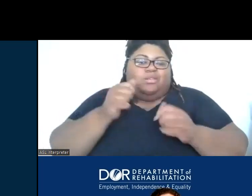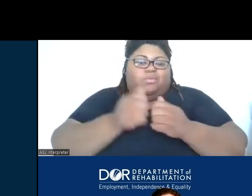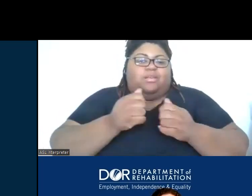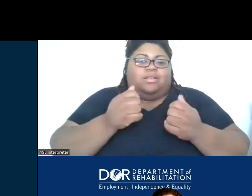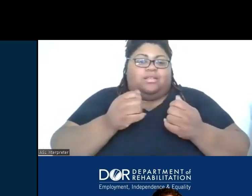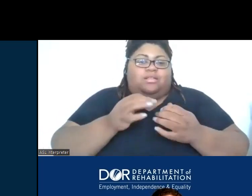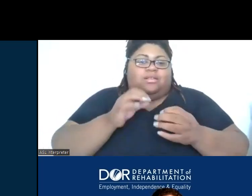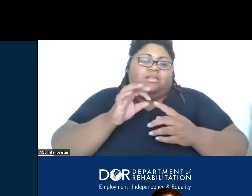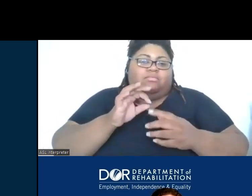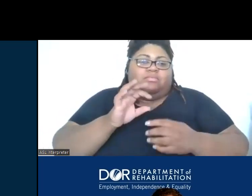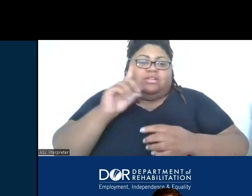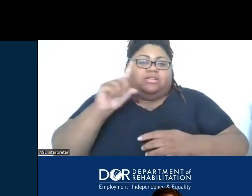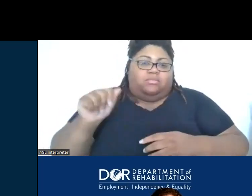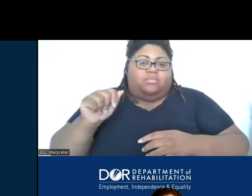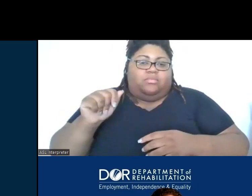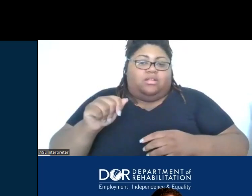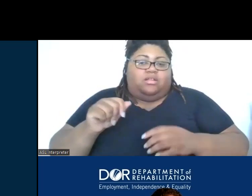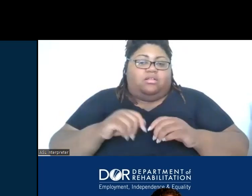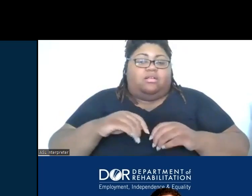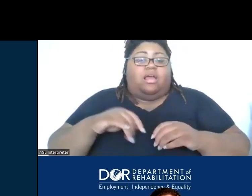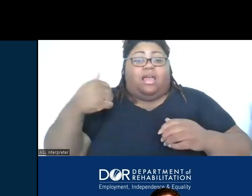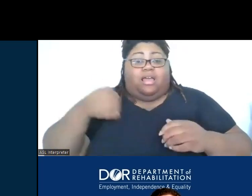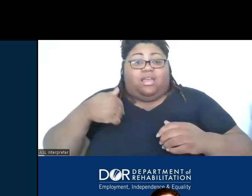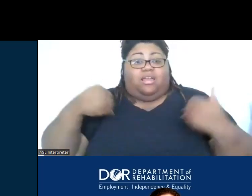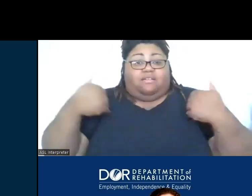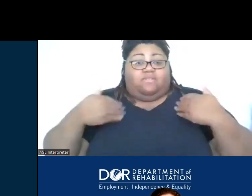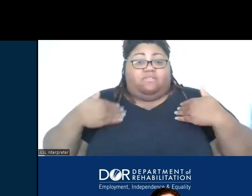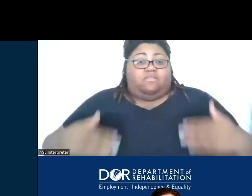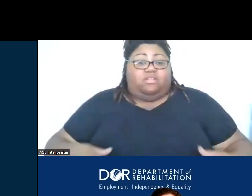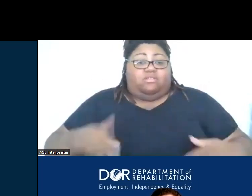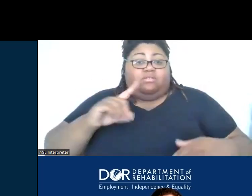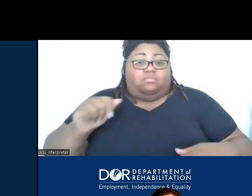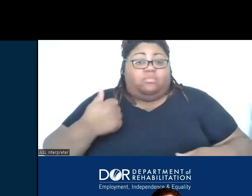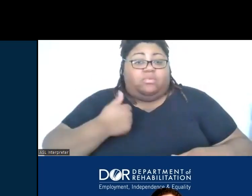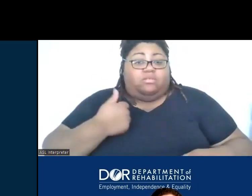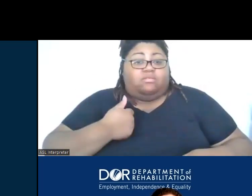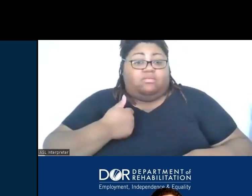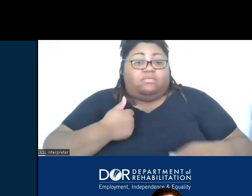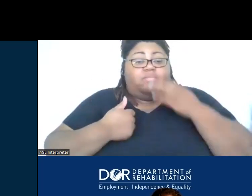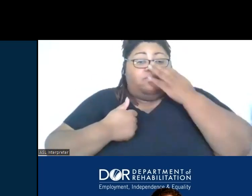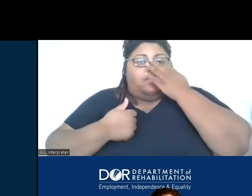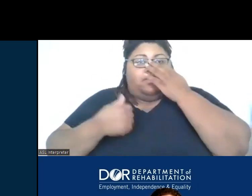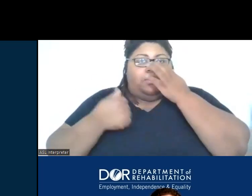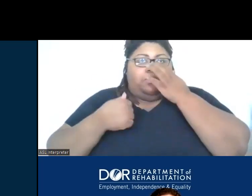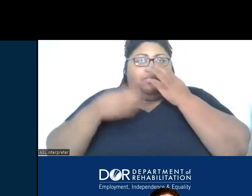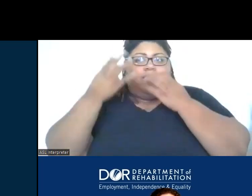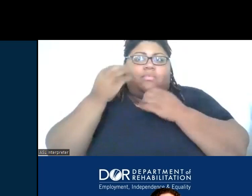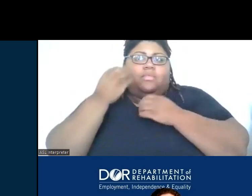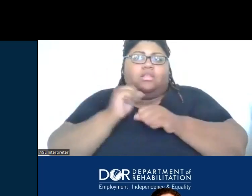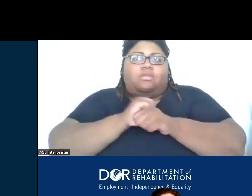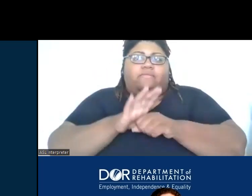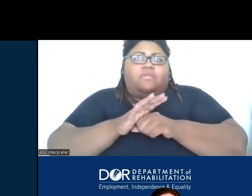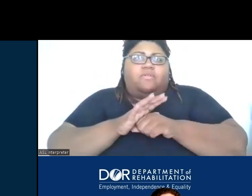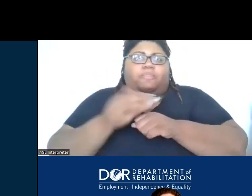say that I'm a person with a physical disability myself, and I had COVID last